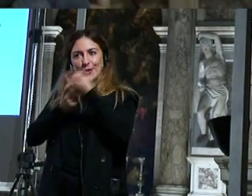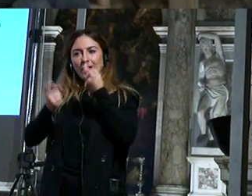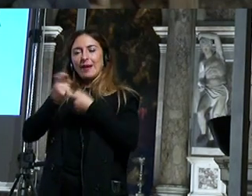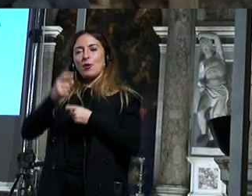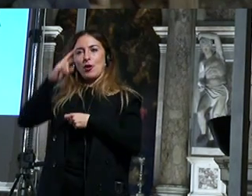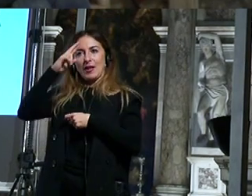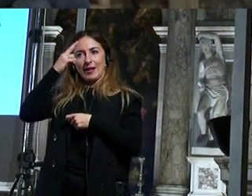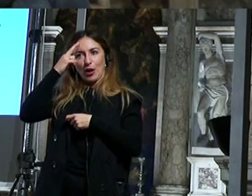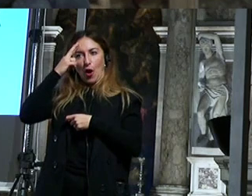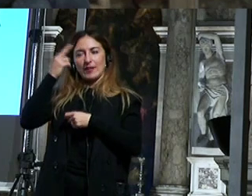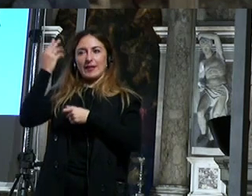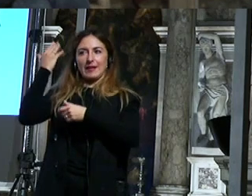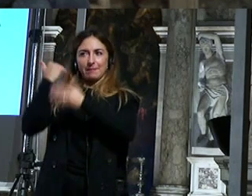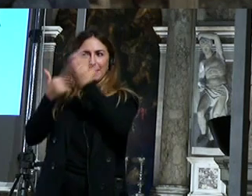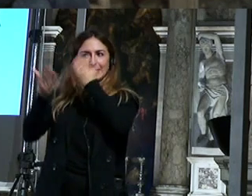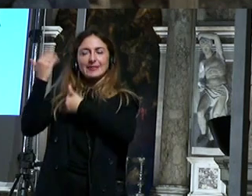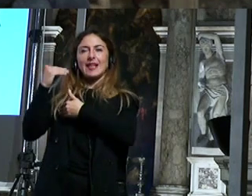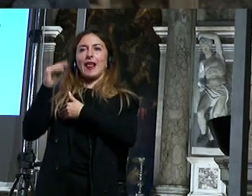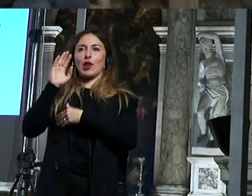future, and